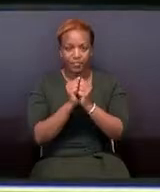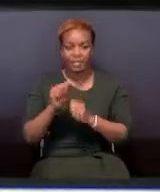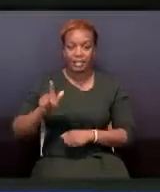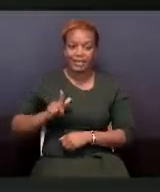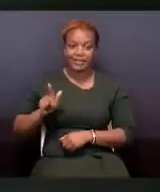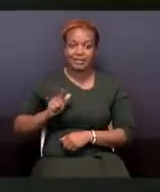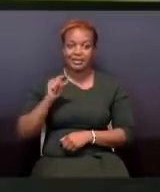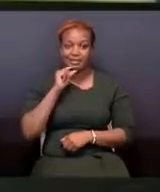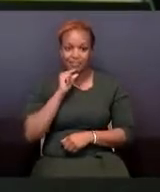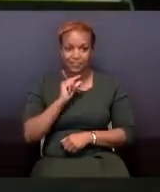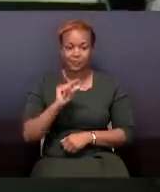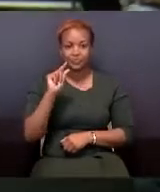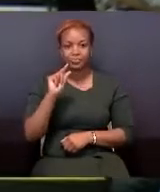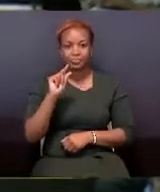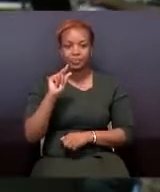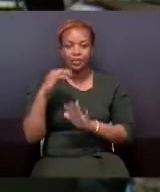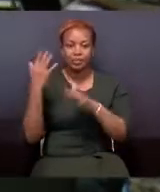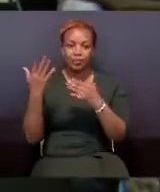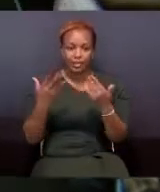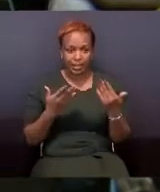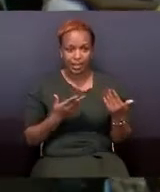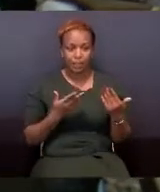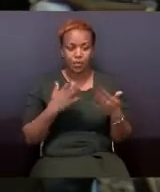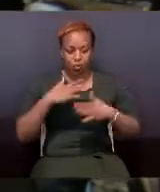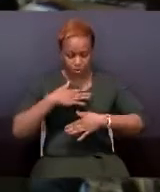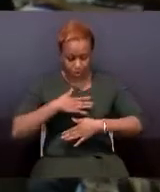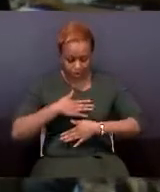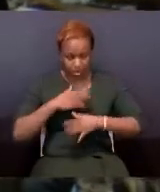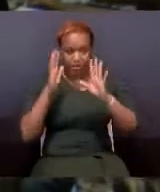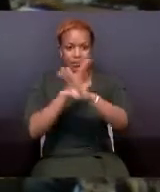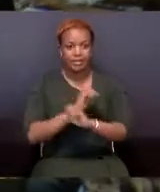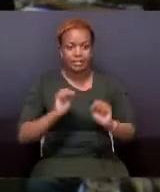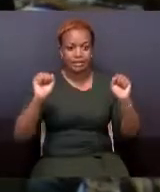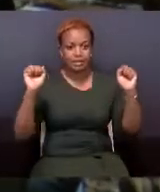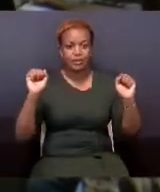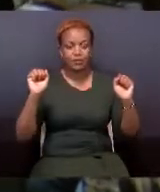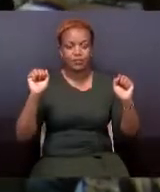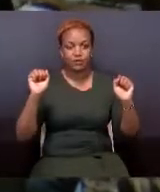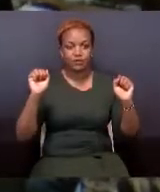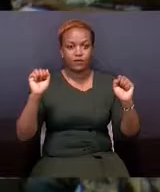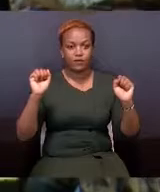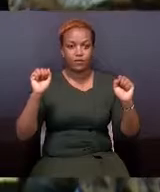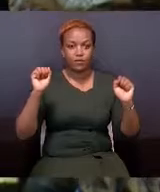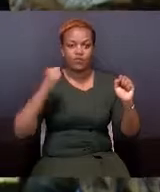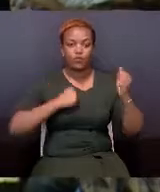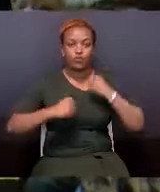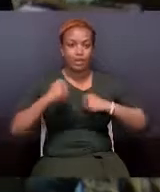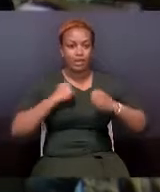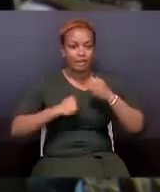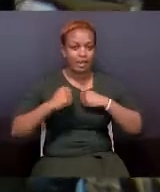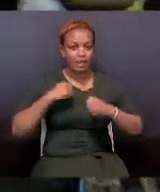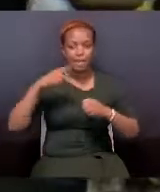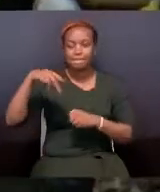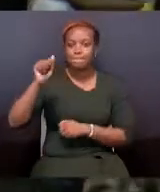Ladies and gentlemen, help me welcome to the stage His Excellency, the President of the Republic of Rwanda, Paul